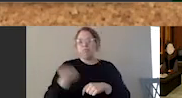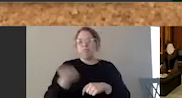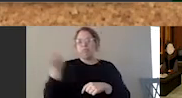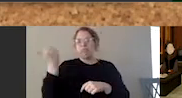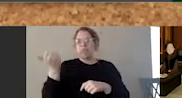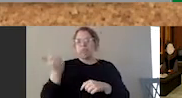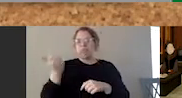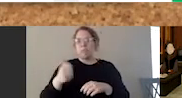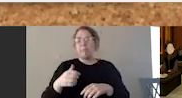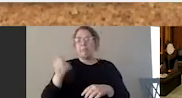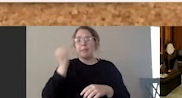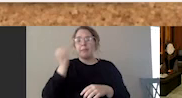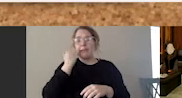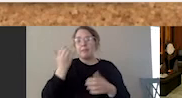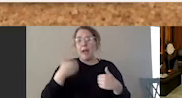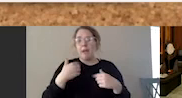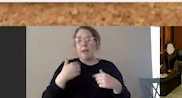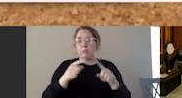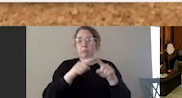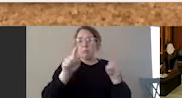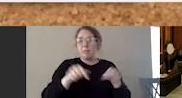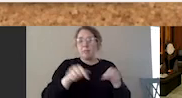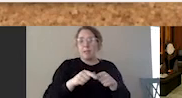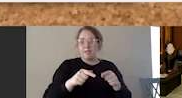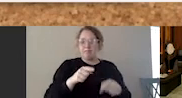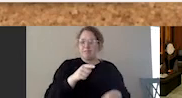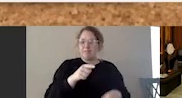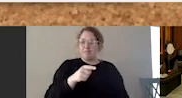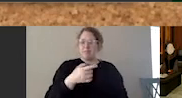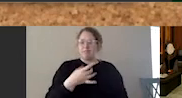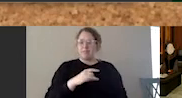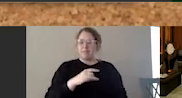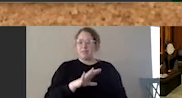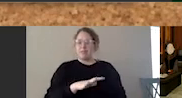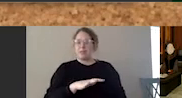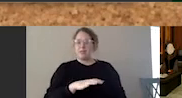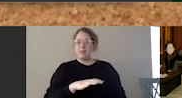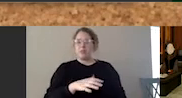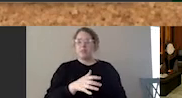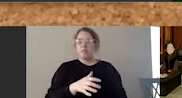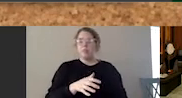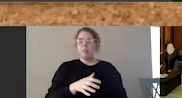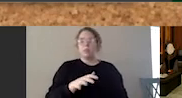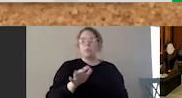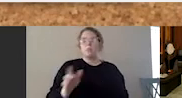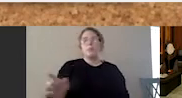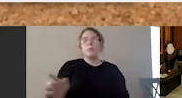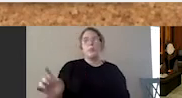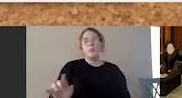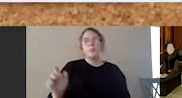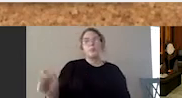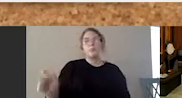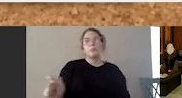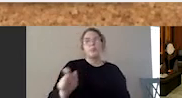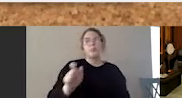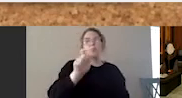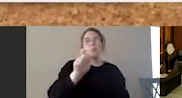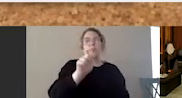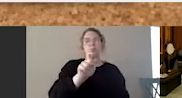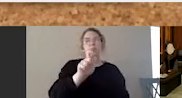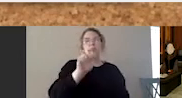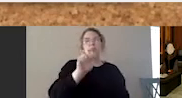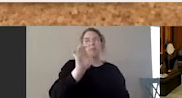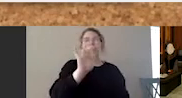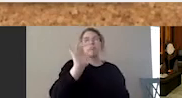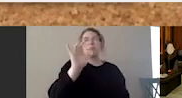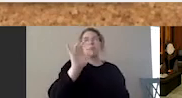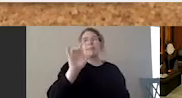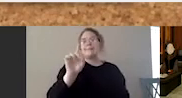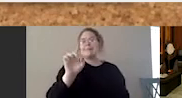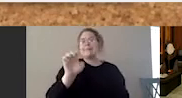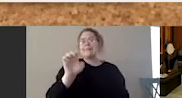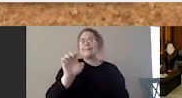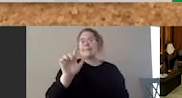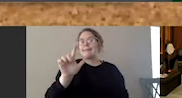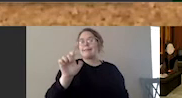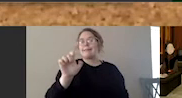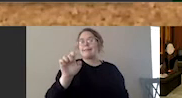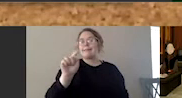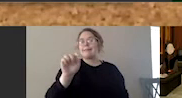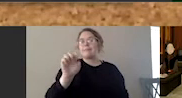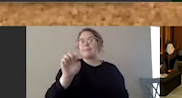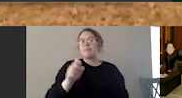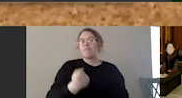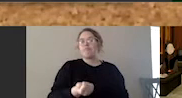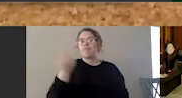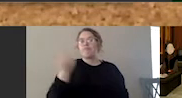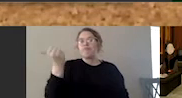don't like, you can just hover over it and click the delete key. Right now, going back to our system